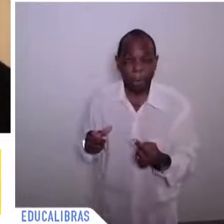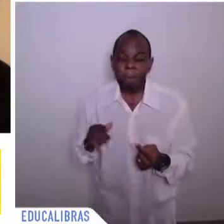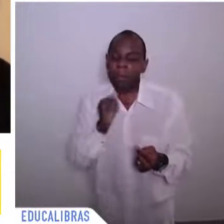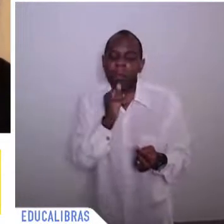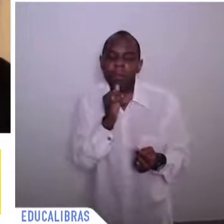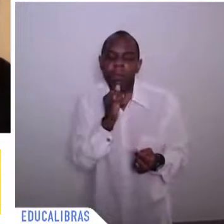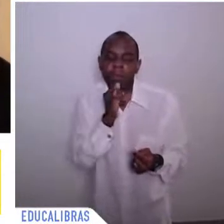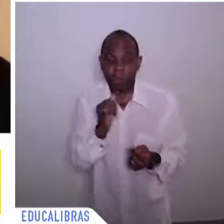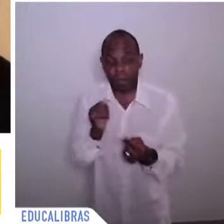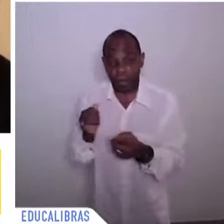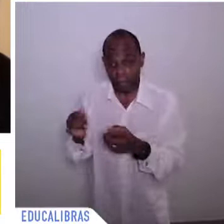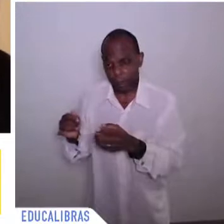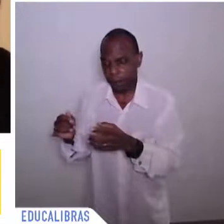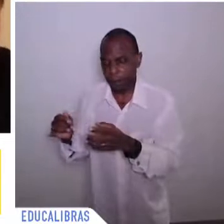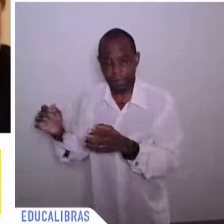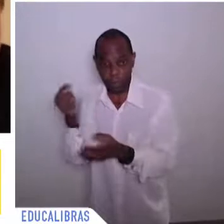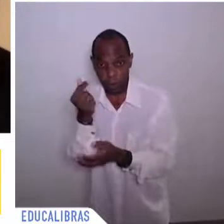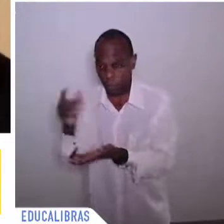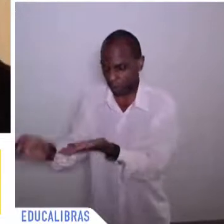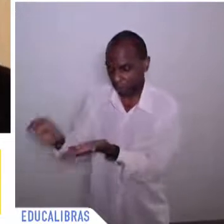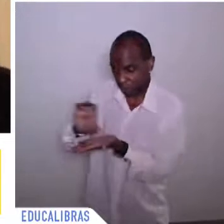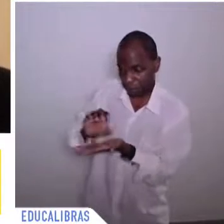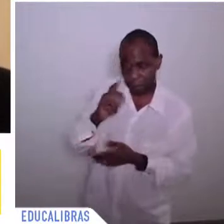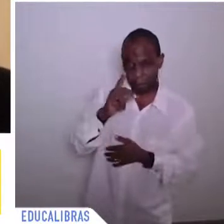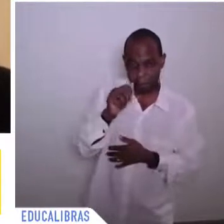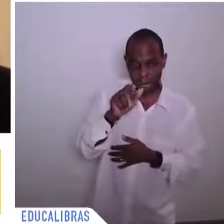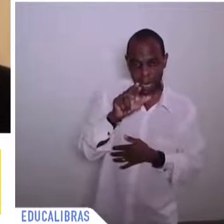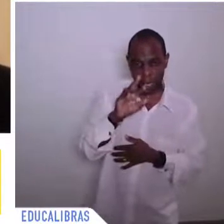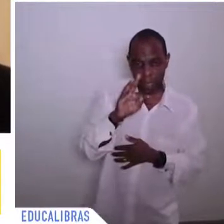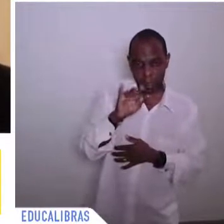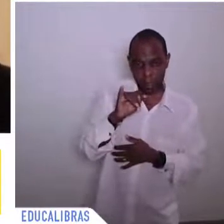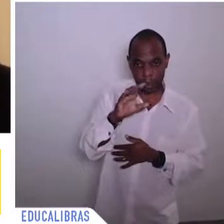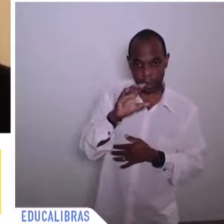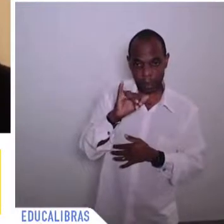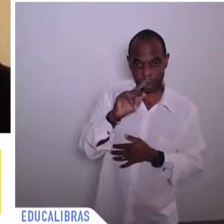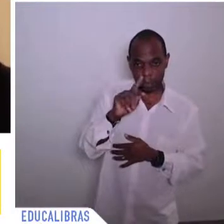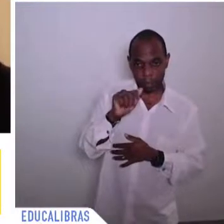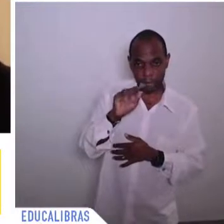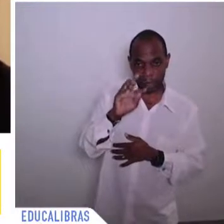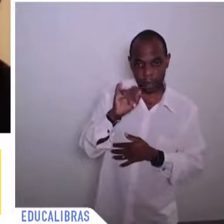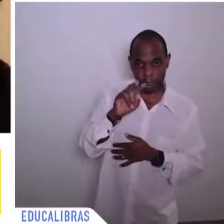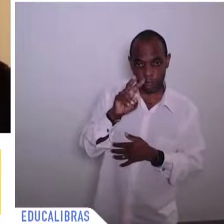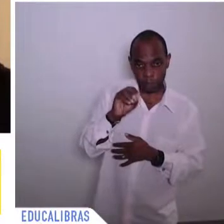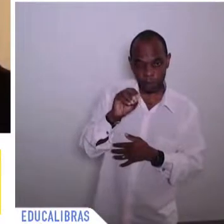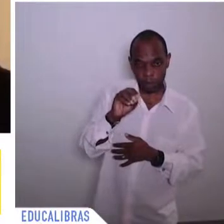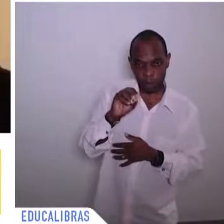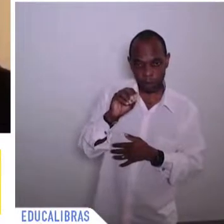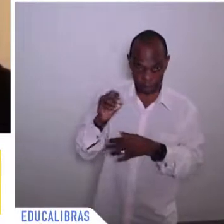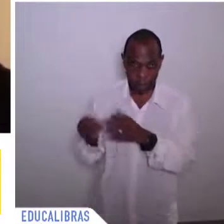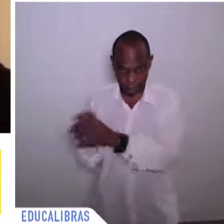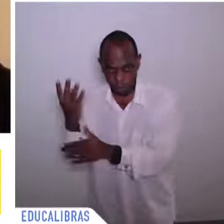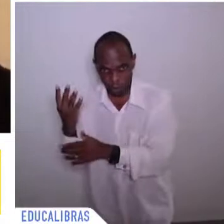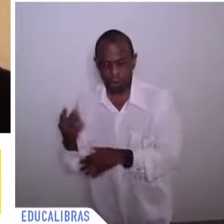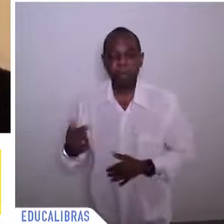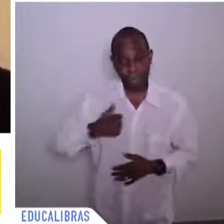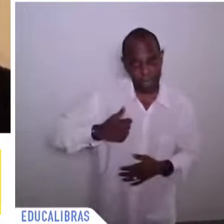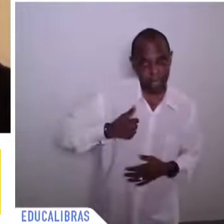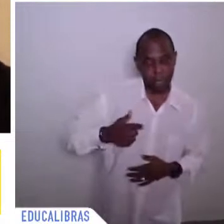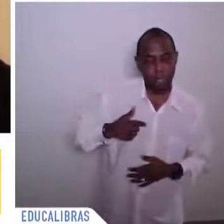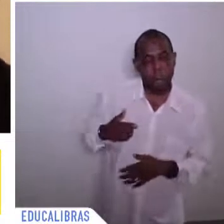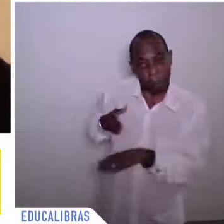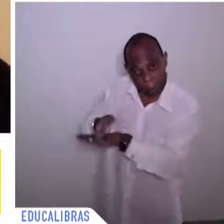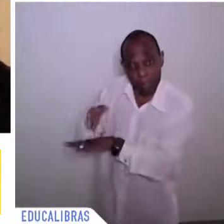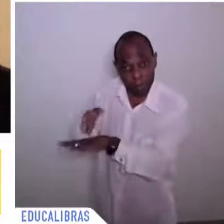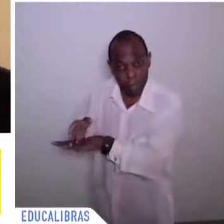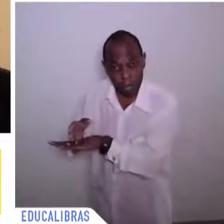For example, you mentioned very properly the participative budgets.